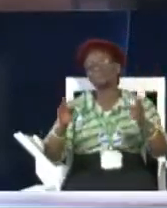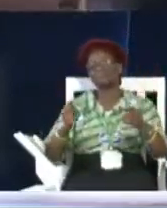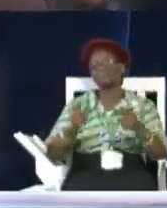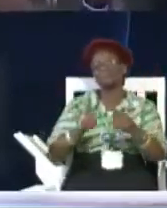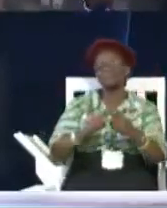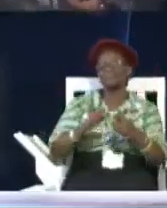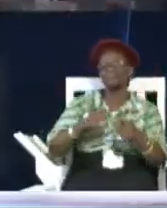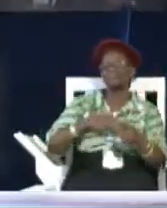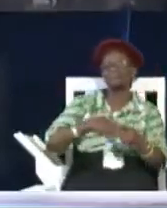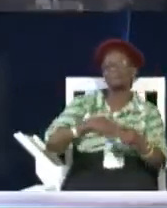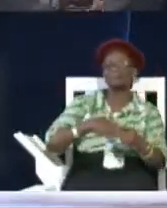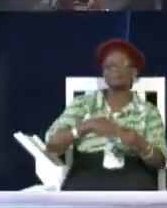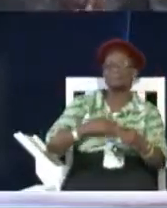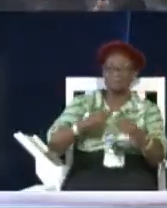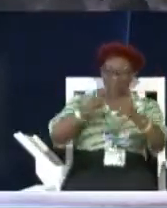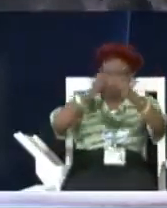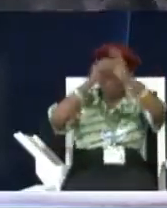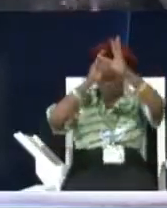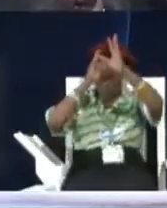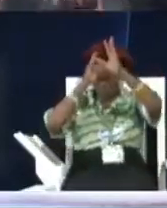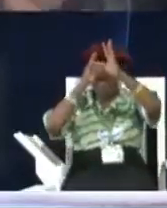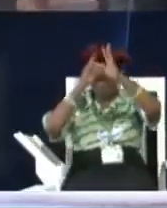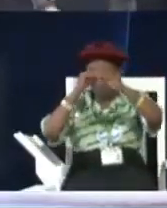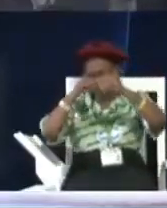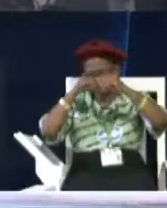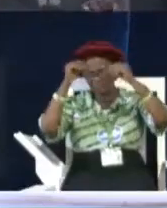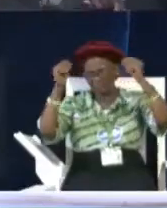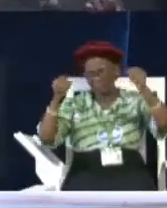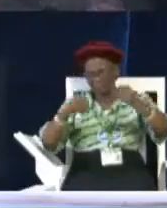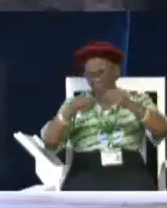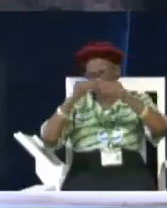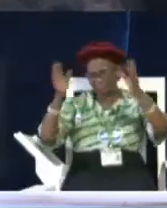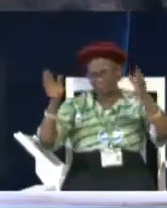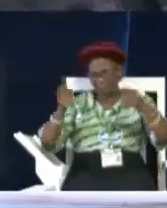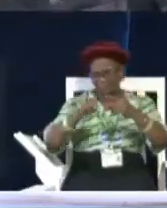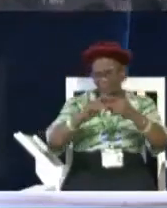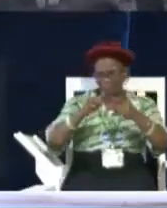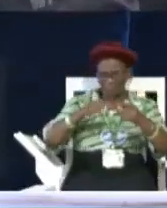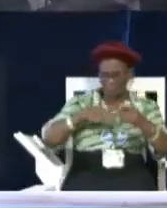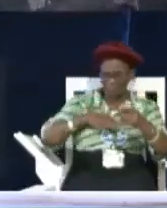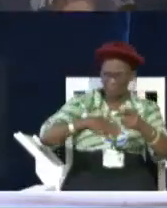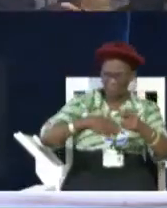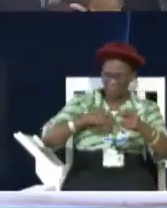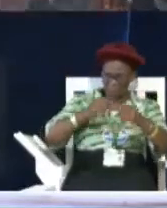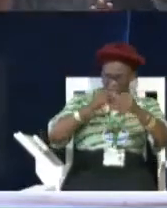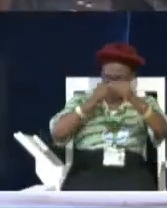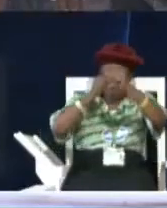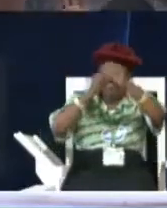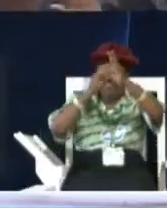my Father. Hallelujah to my Father.